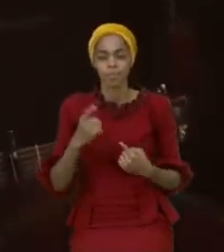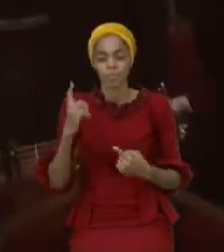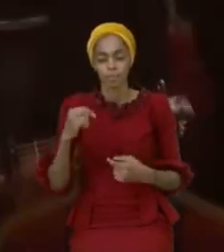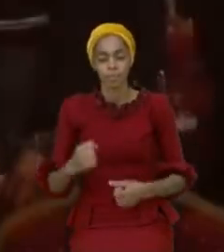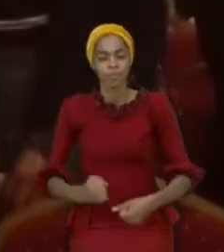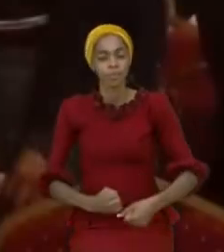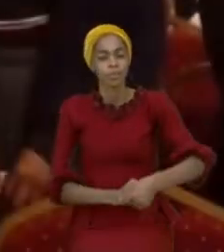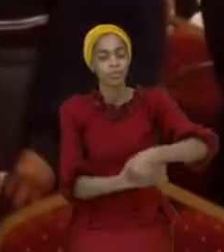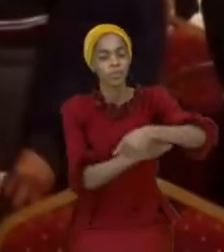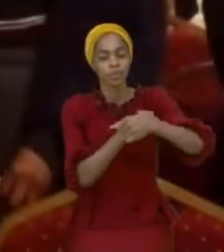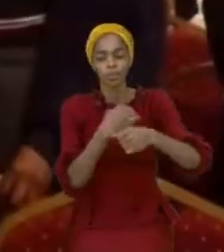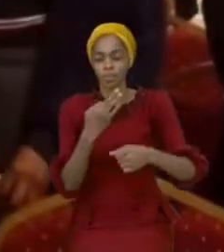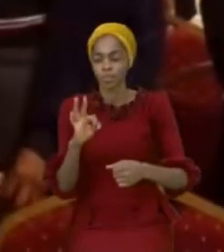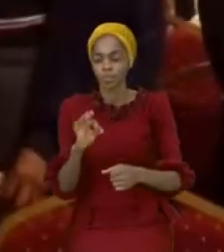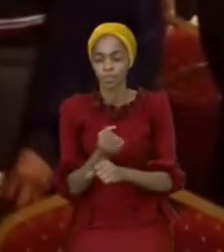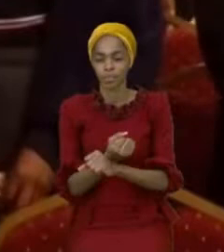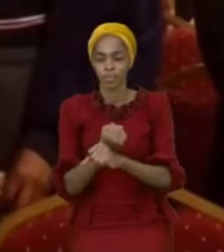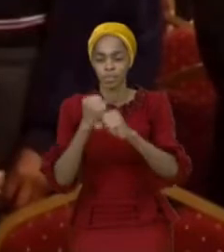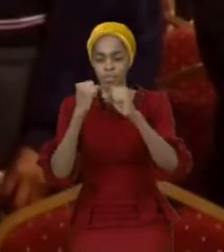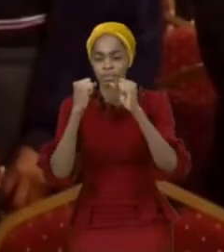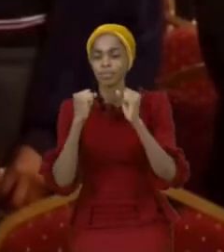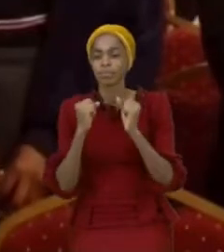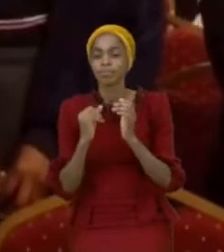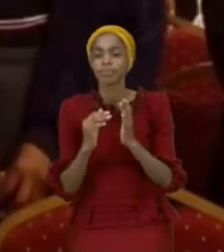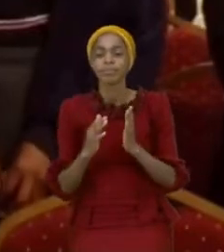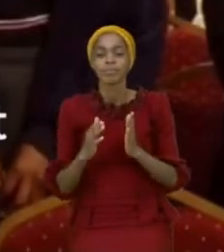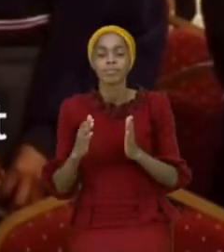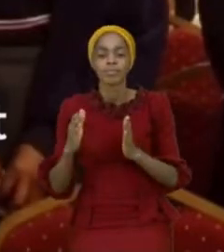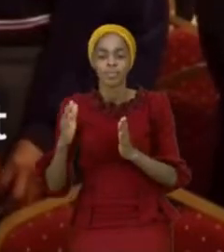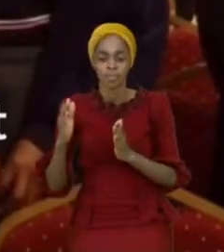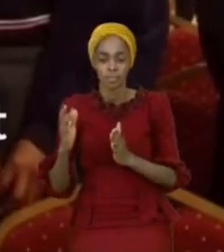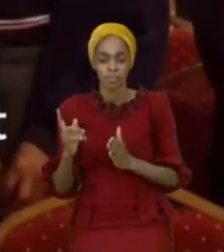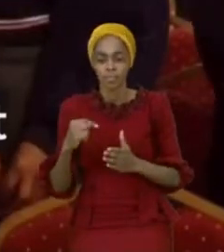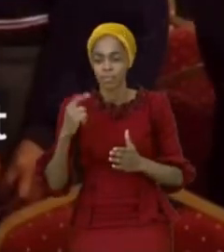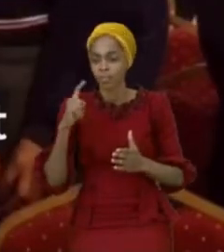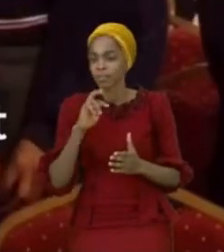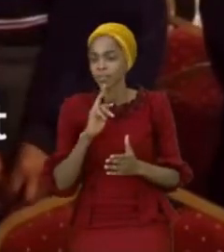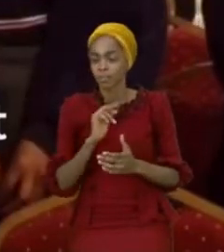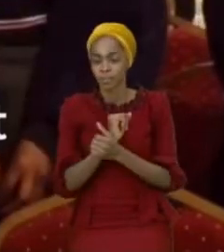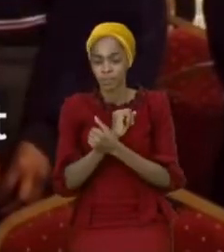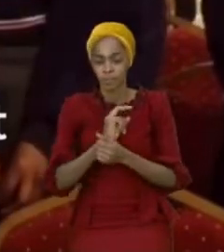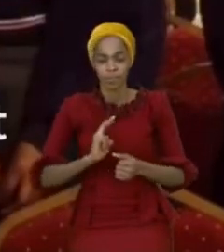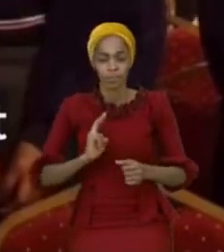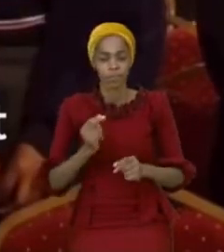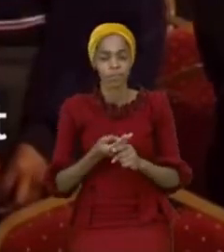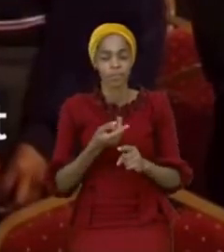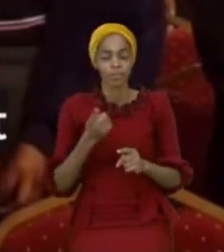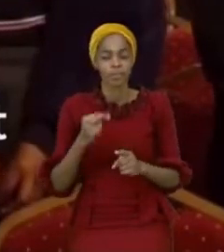The author of salvation, you loved us from the